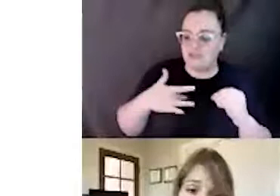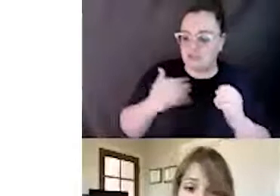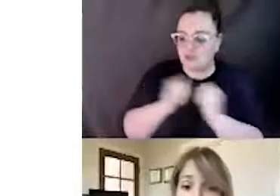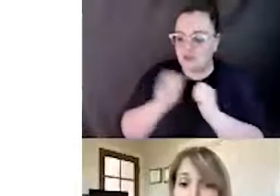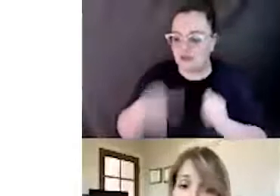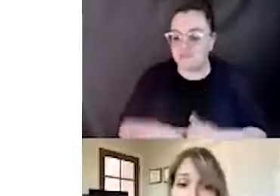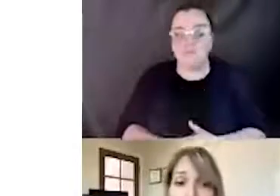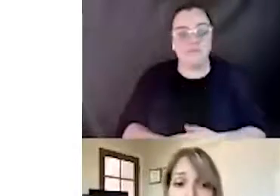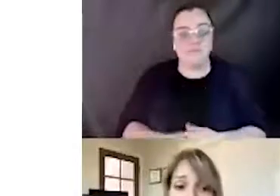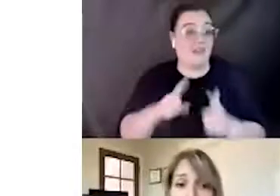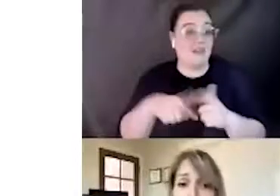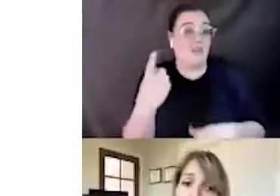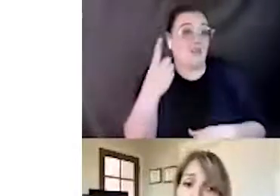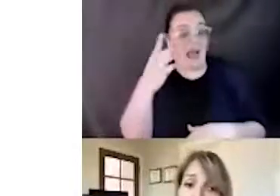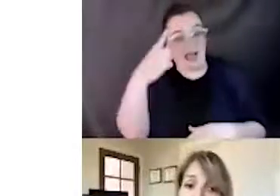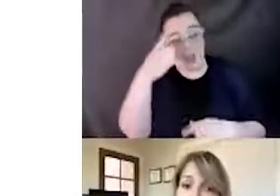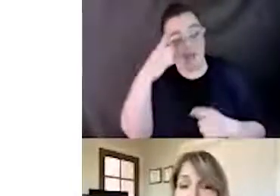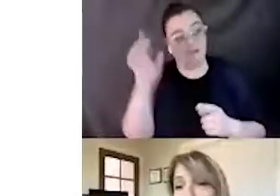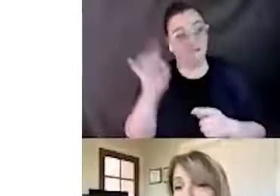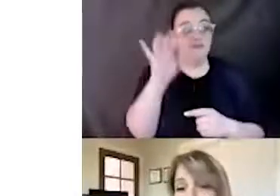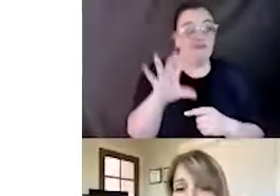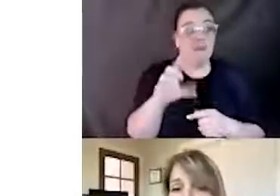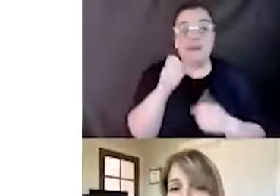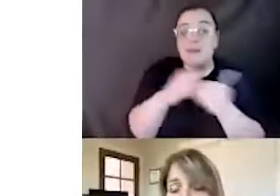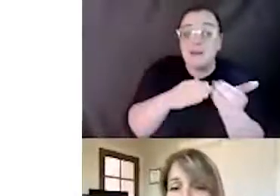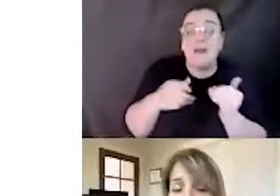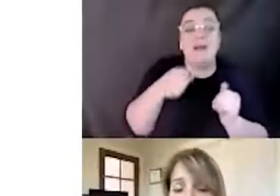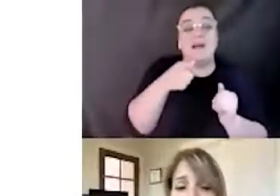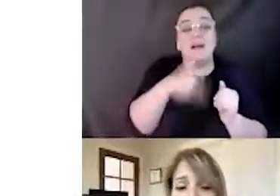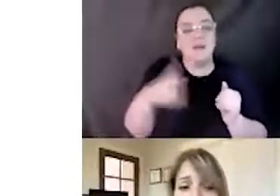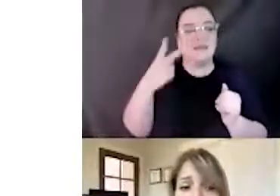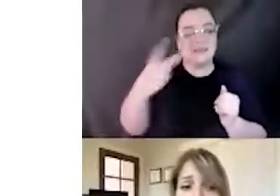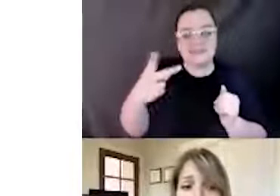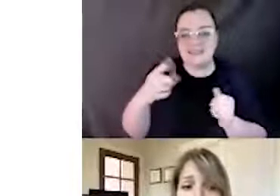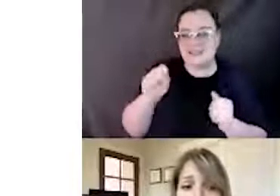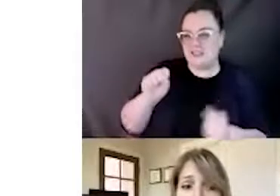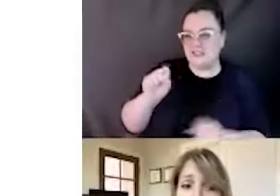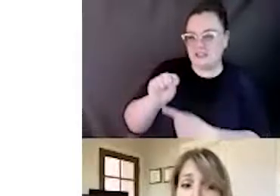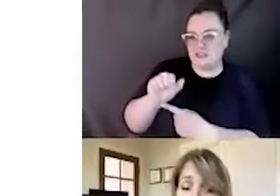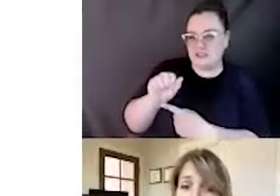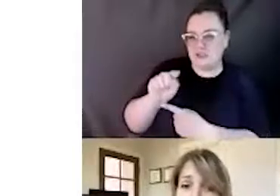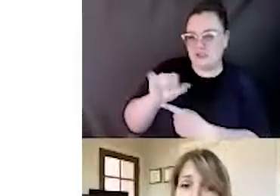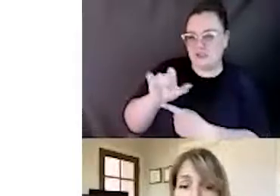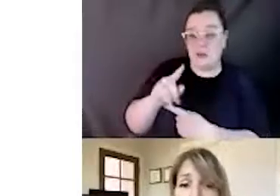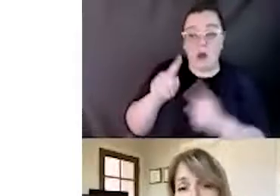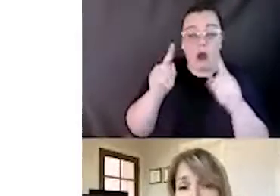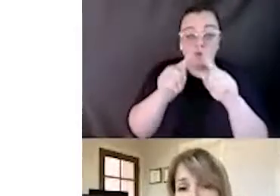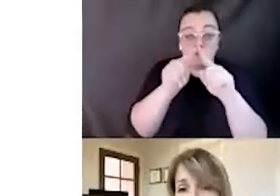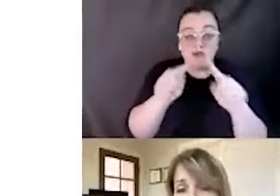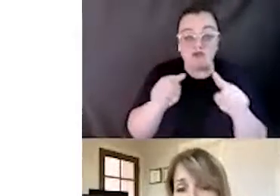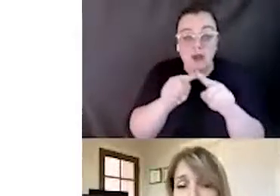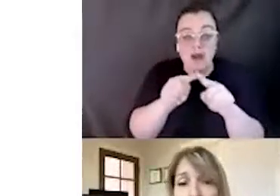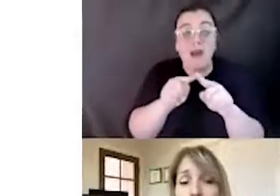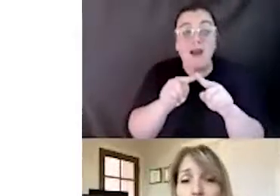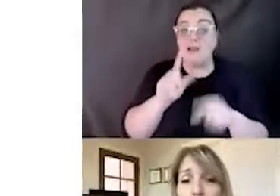plot, which doesn't matter too much, except that you can see that the stations are plotted as little triangles there. And the actual earthquake location is the white